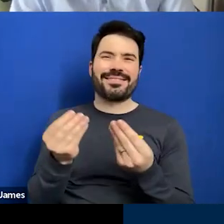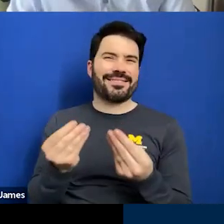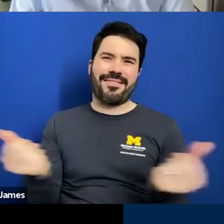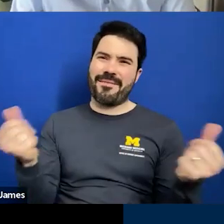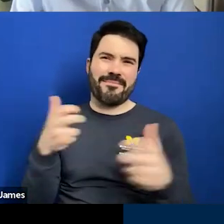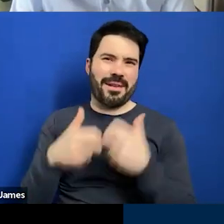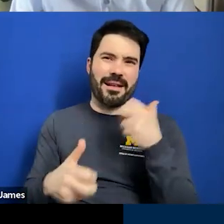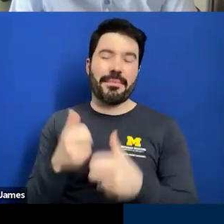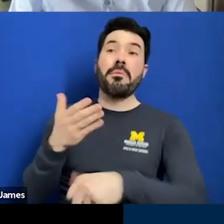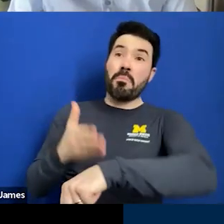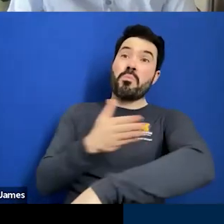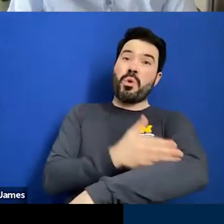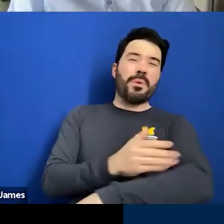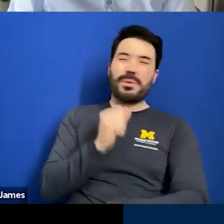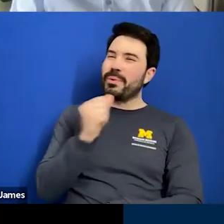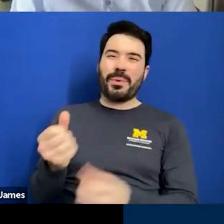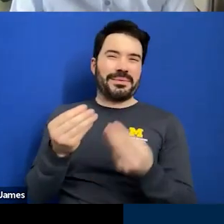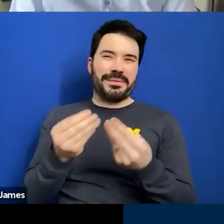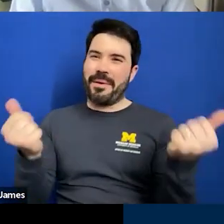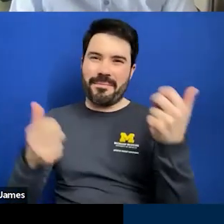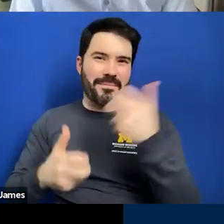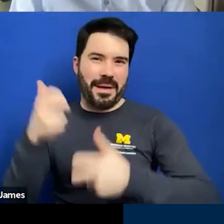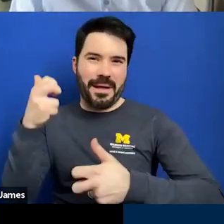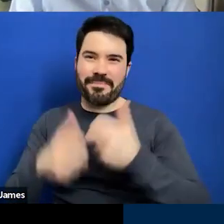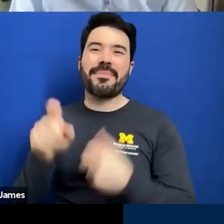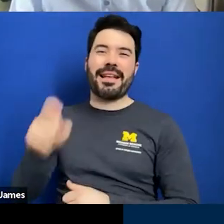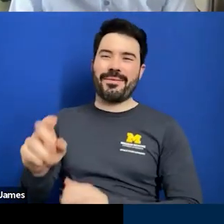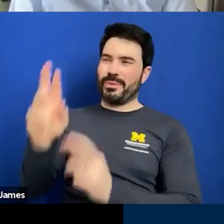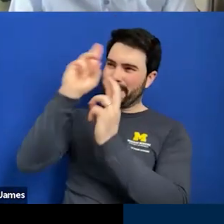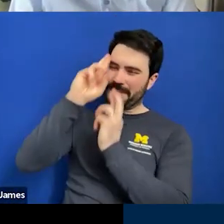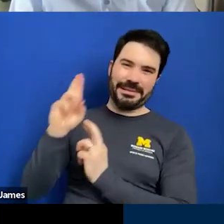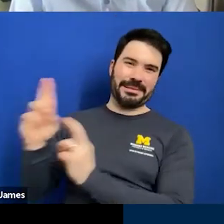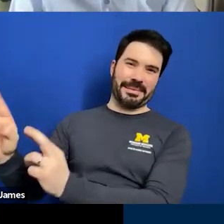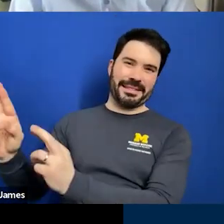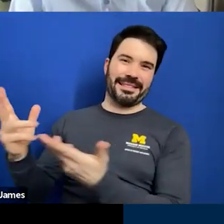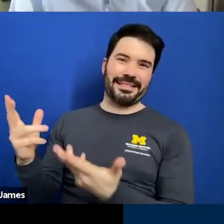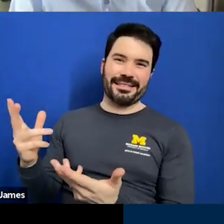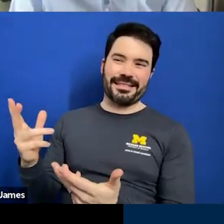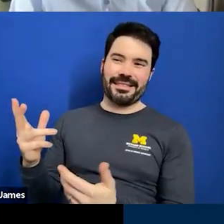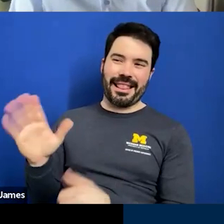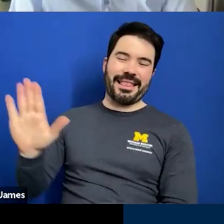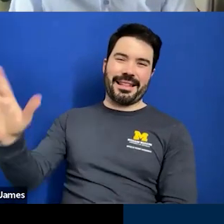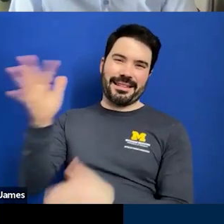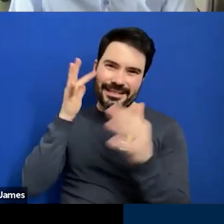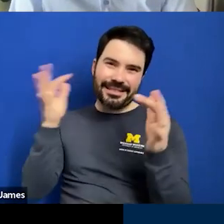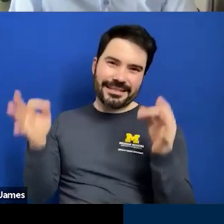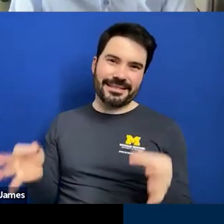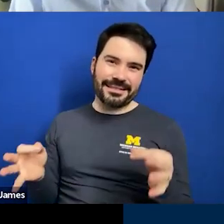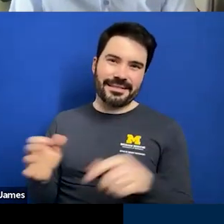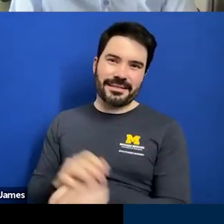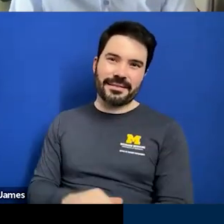but they don't solve things. And you have to respect people, their choices. I had a patient who came in